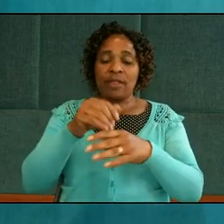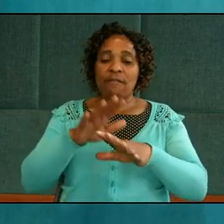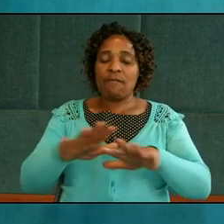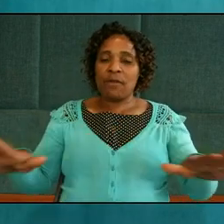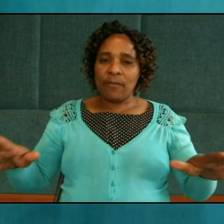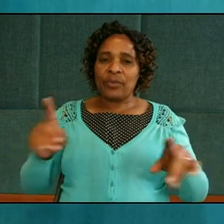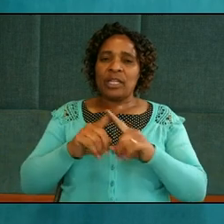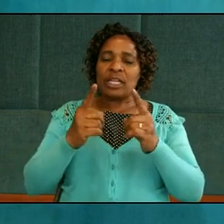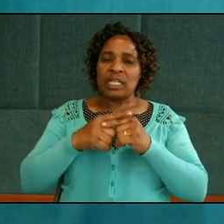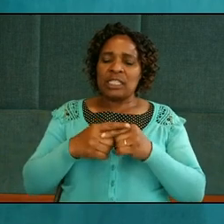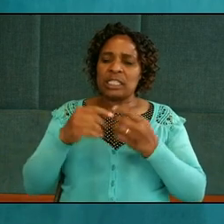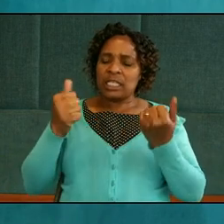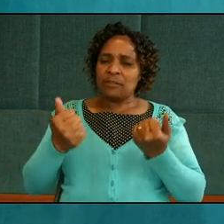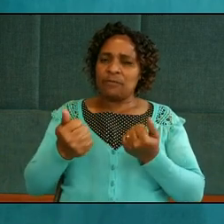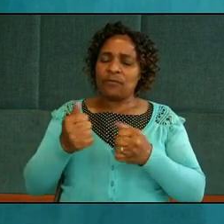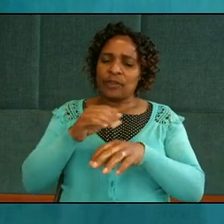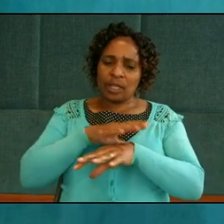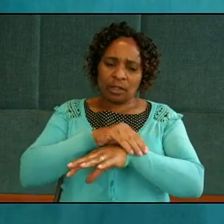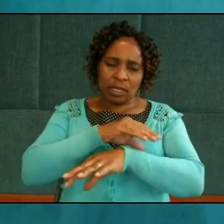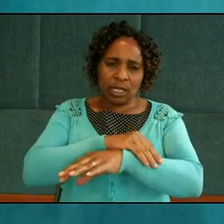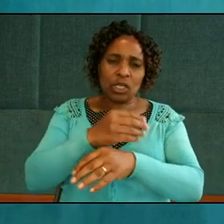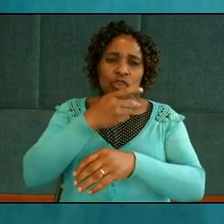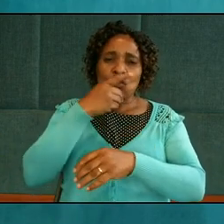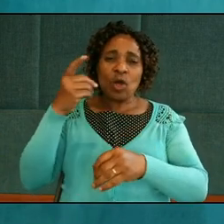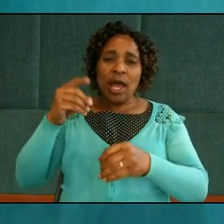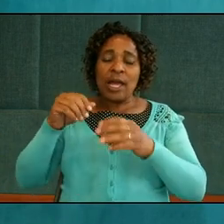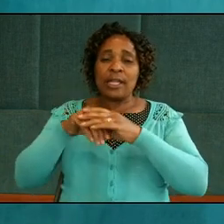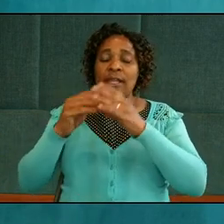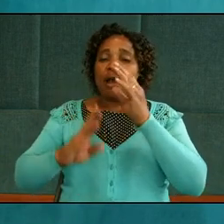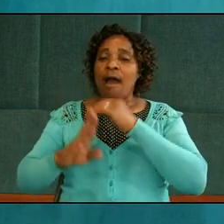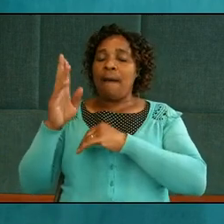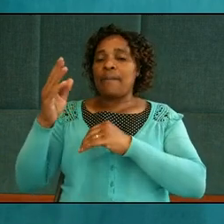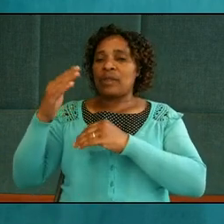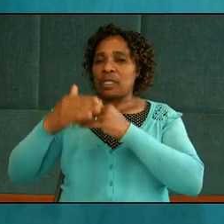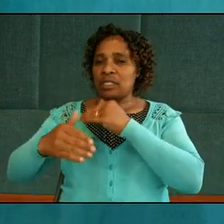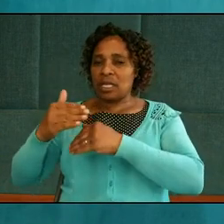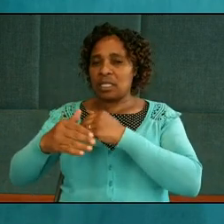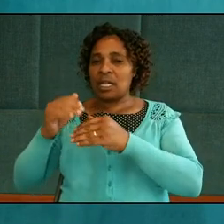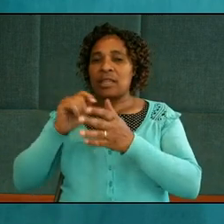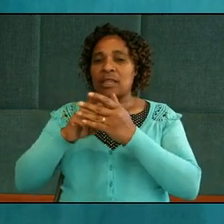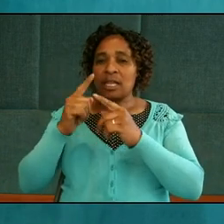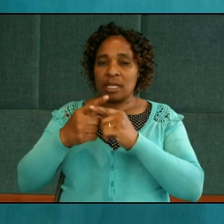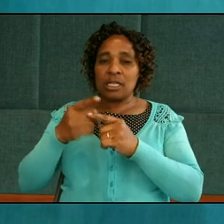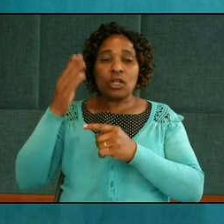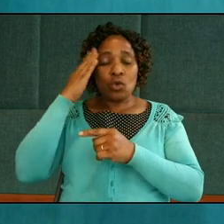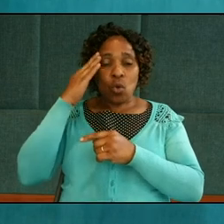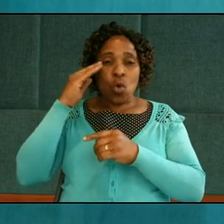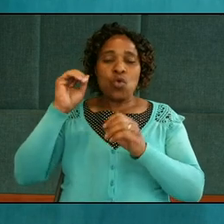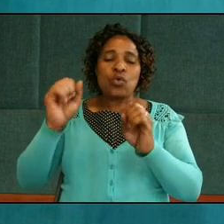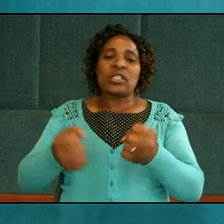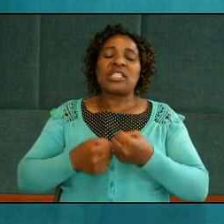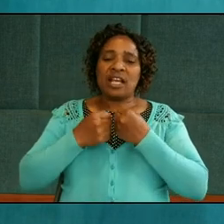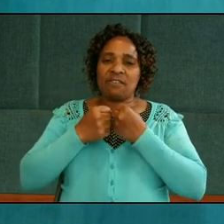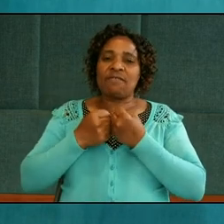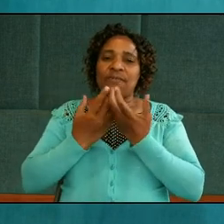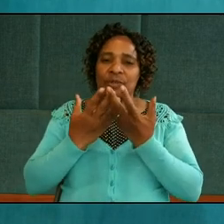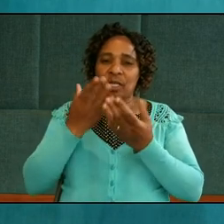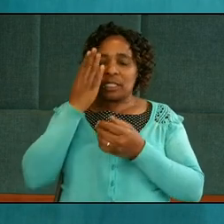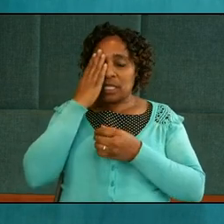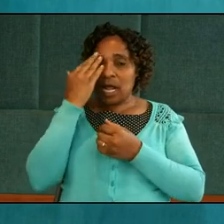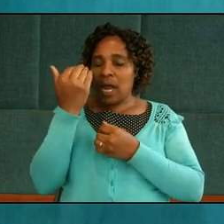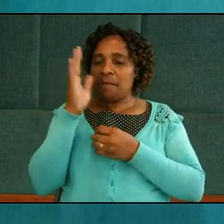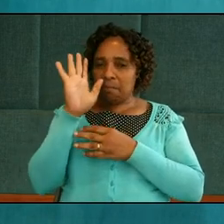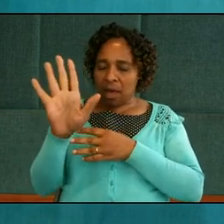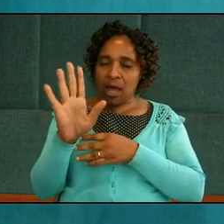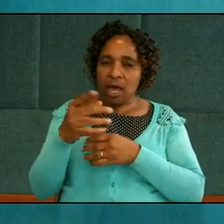be on the fleece only, and it is dry on the earth beside, then shall I know that you will save Israel by your hand, as